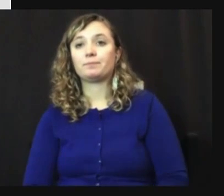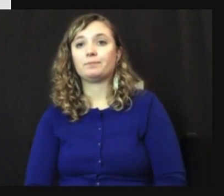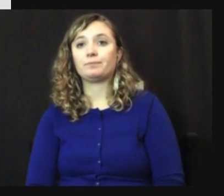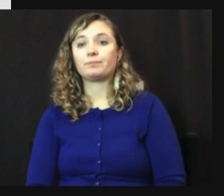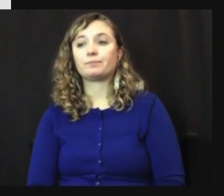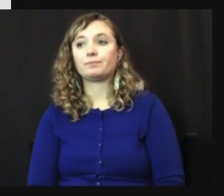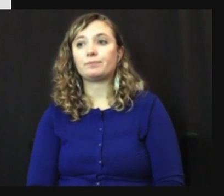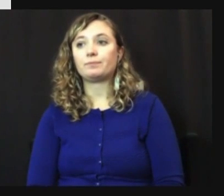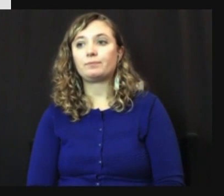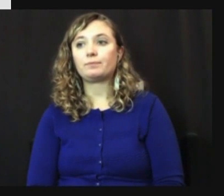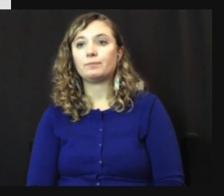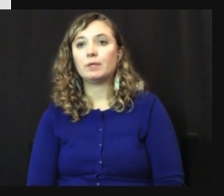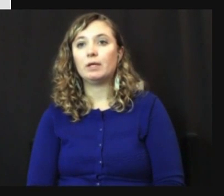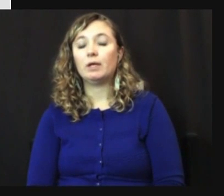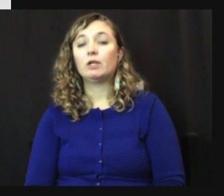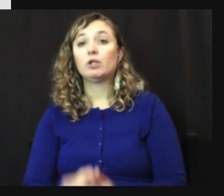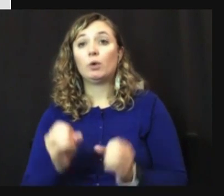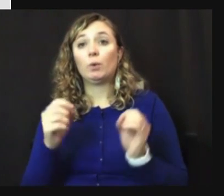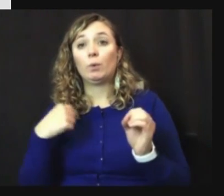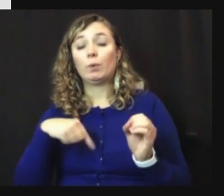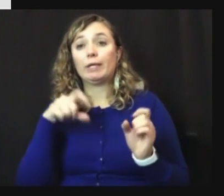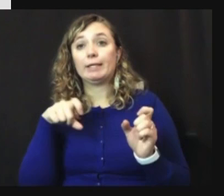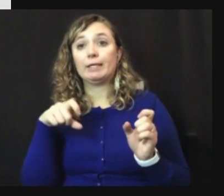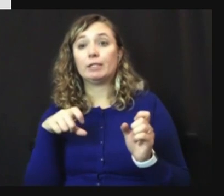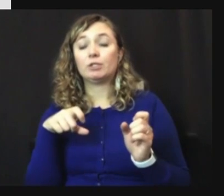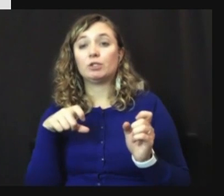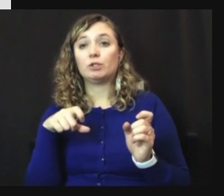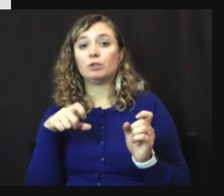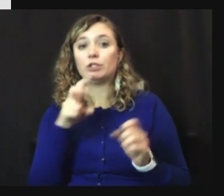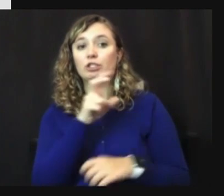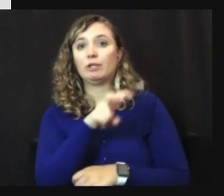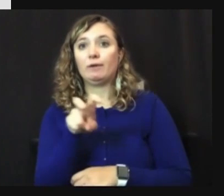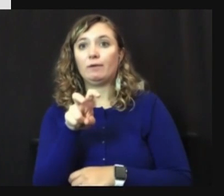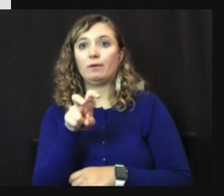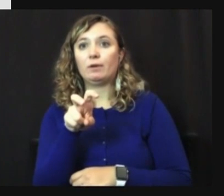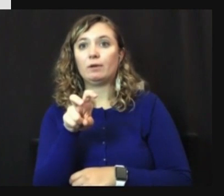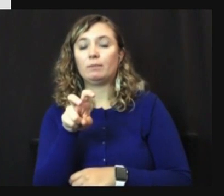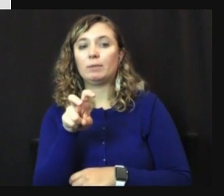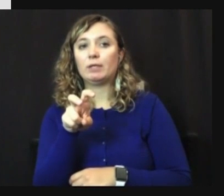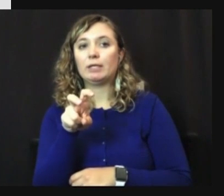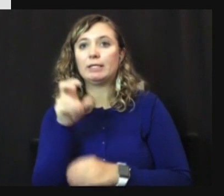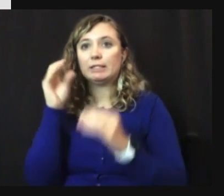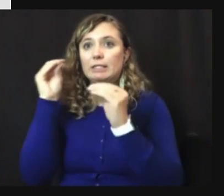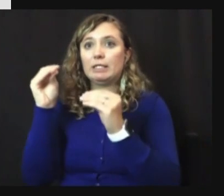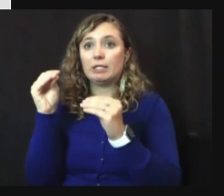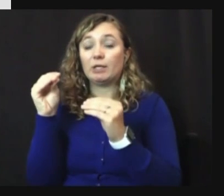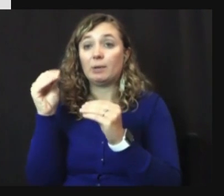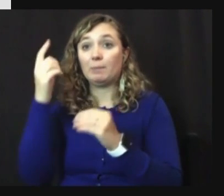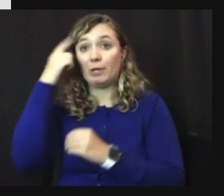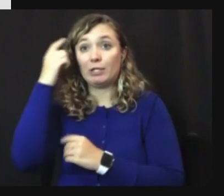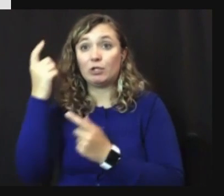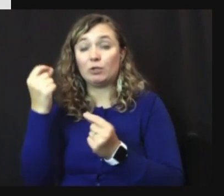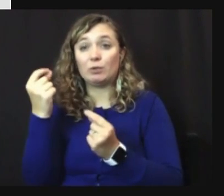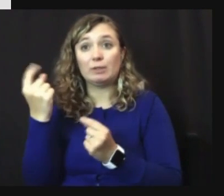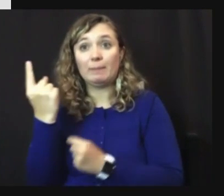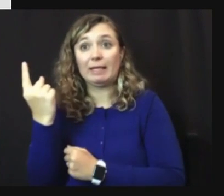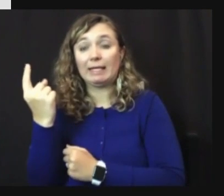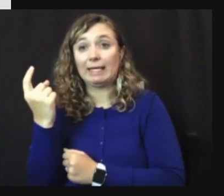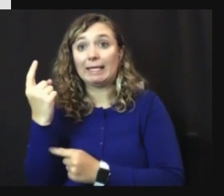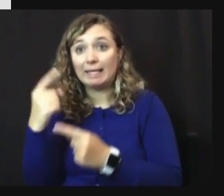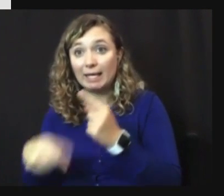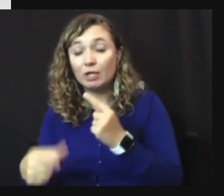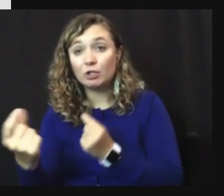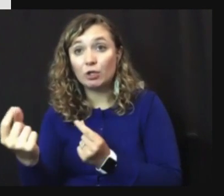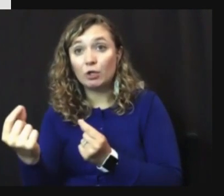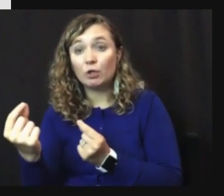we need to shift from trying to teach a brain to do a thing it doesn't do